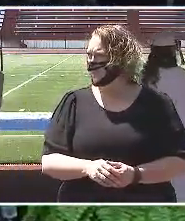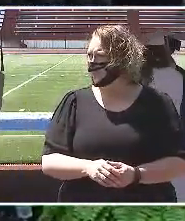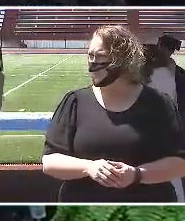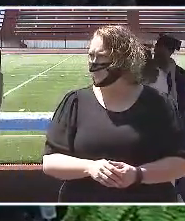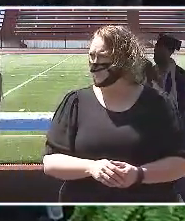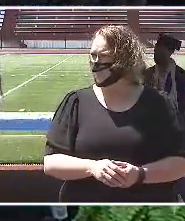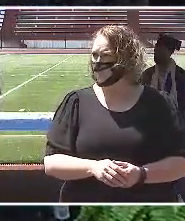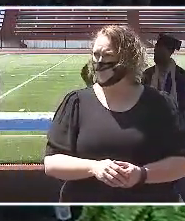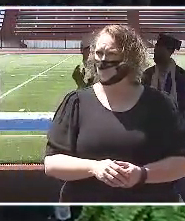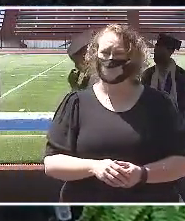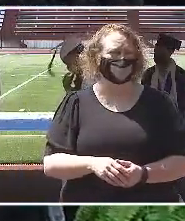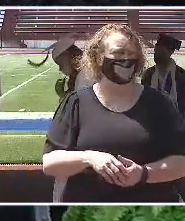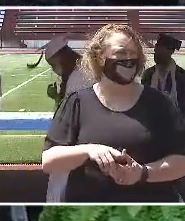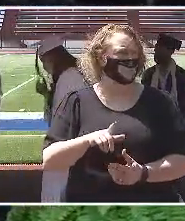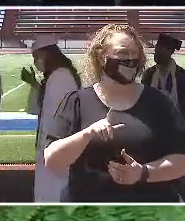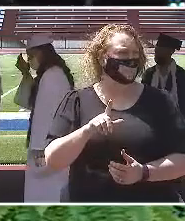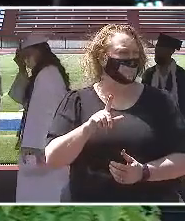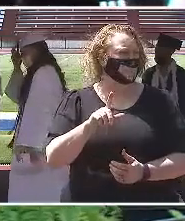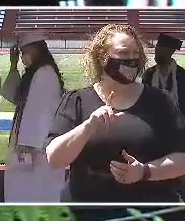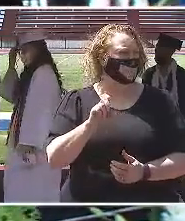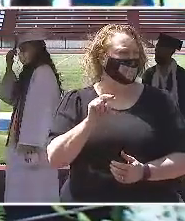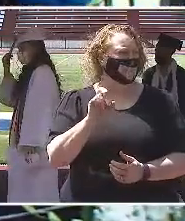Leonel Bravo Valenzuela.